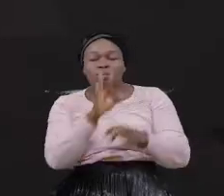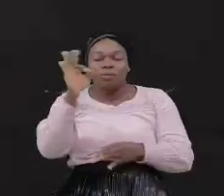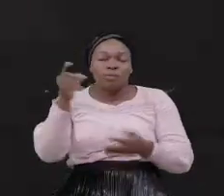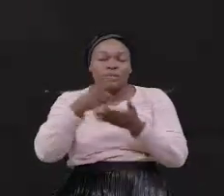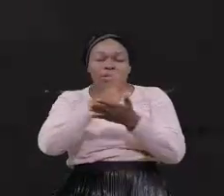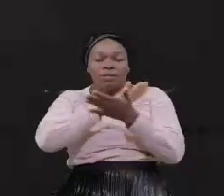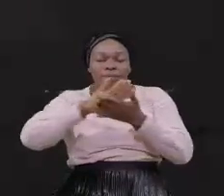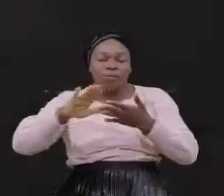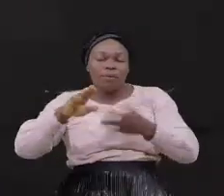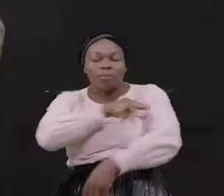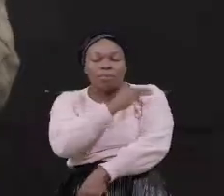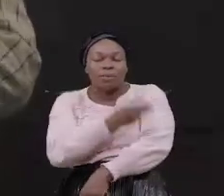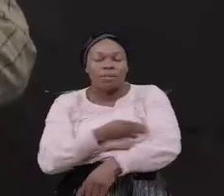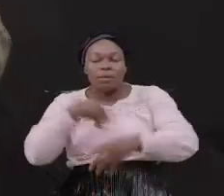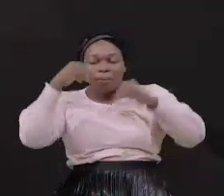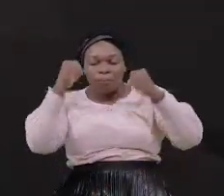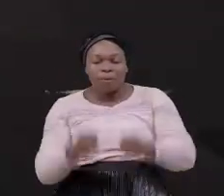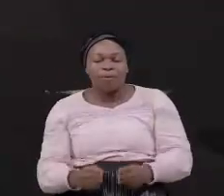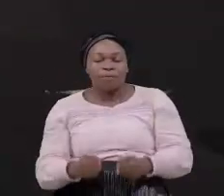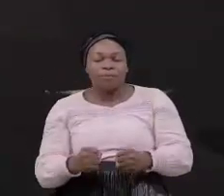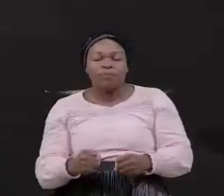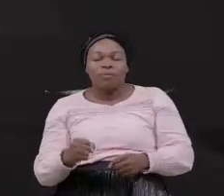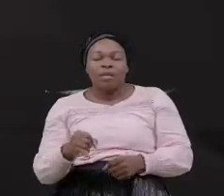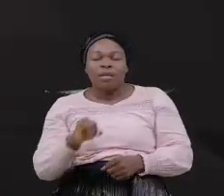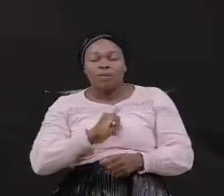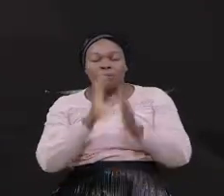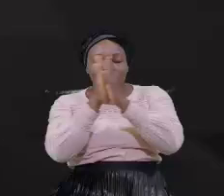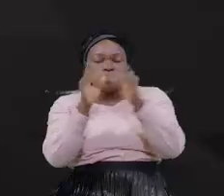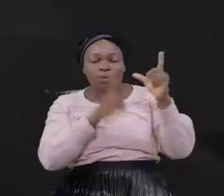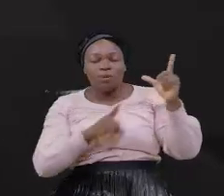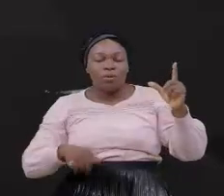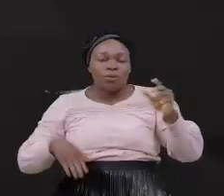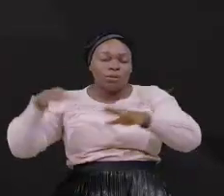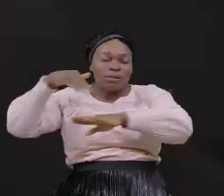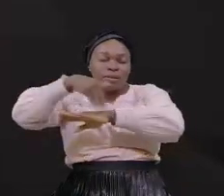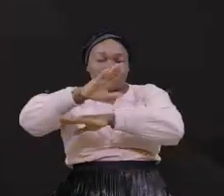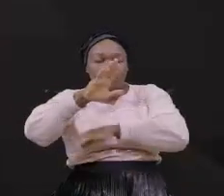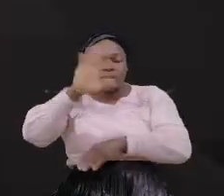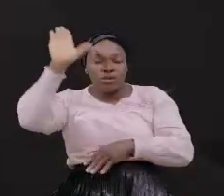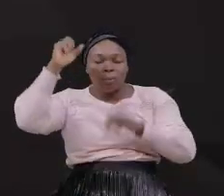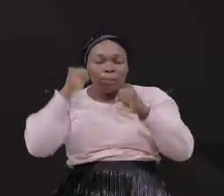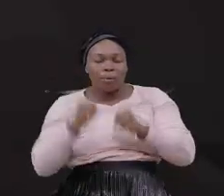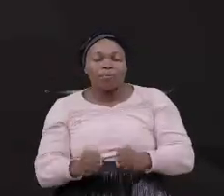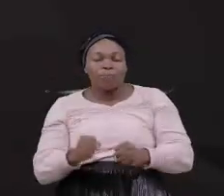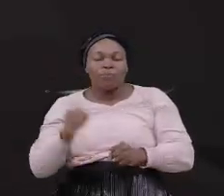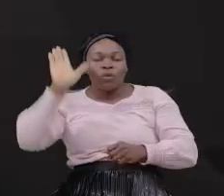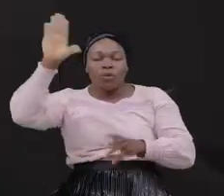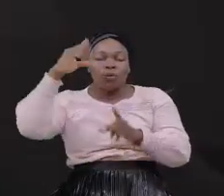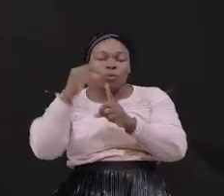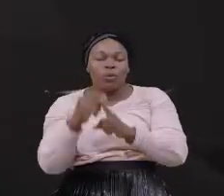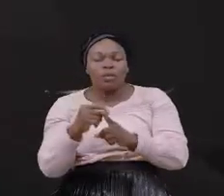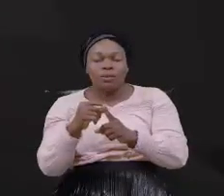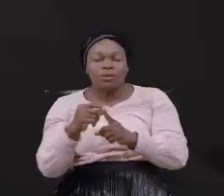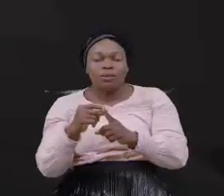and powerful. I pray, Lord, you send forth your power, your word,